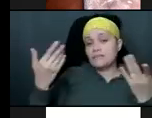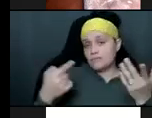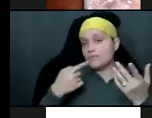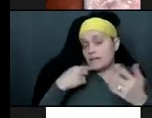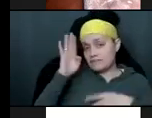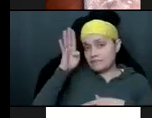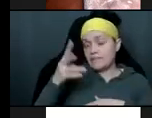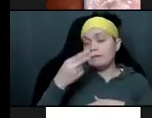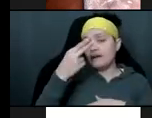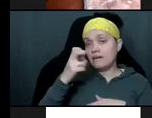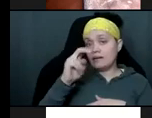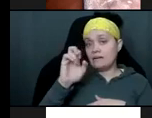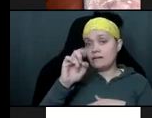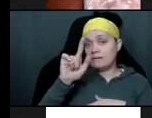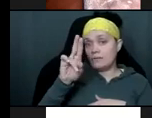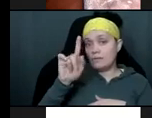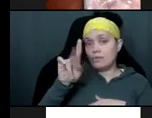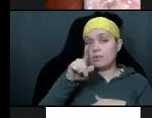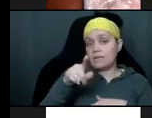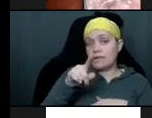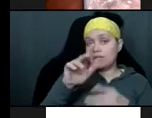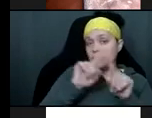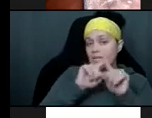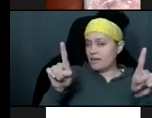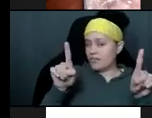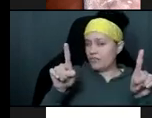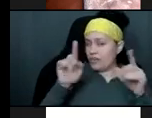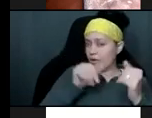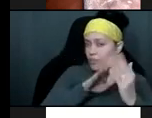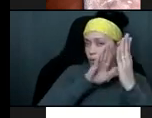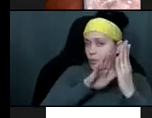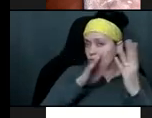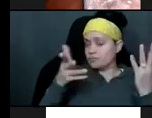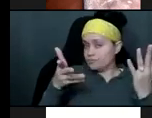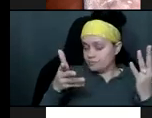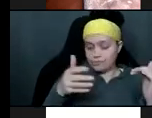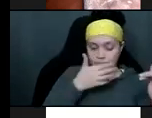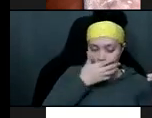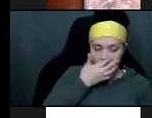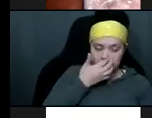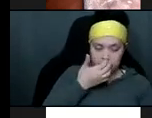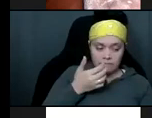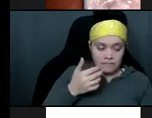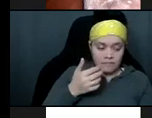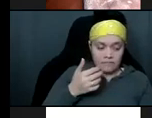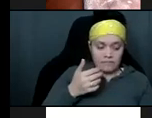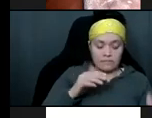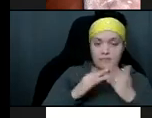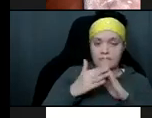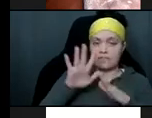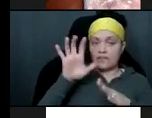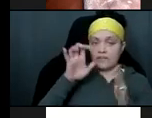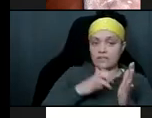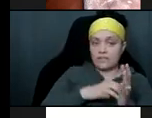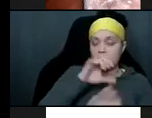with, Honolulu, but they got there with a slightly different approach. City of 500,000, San